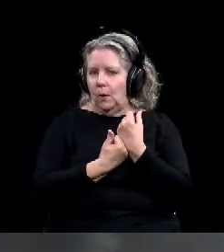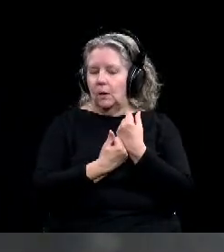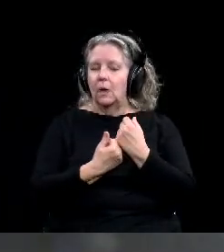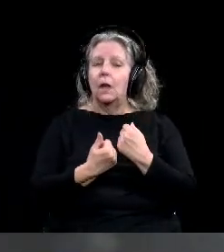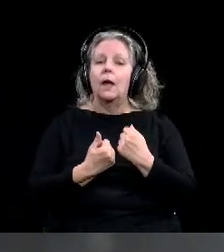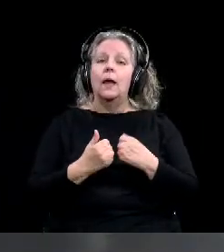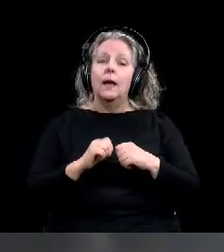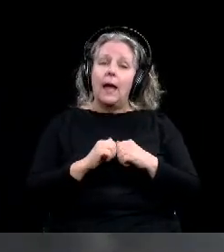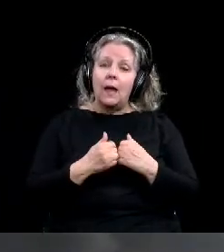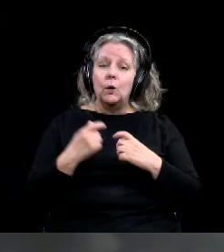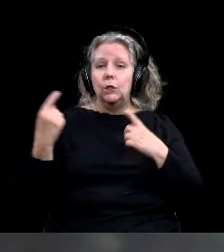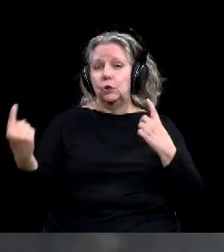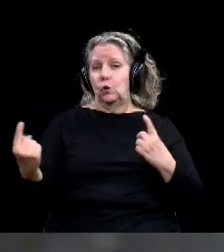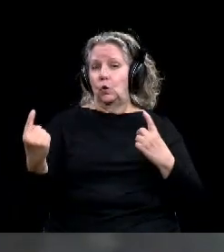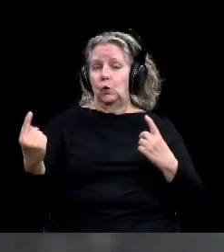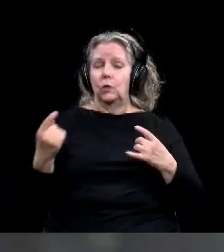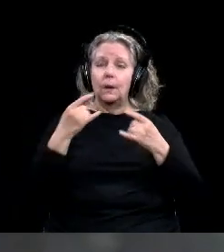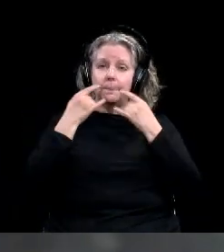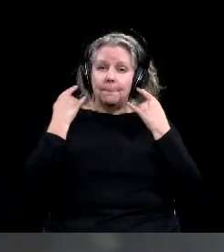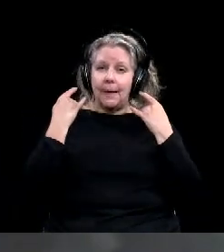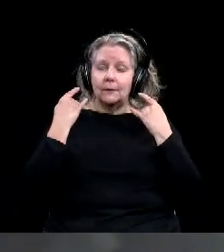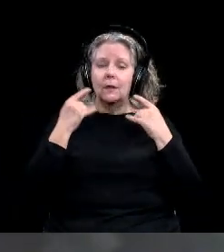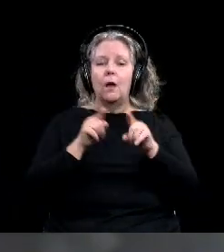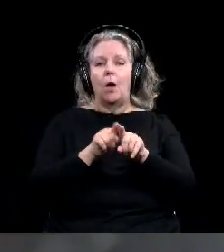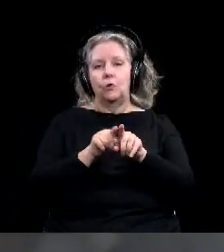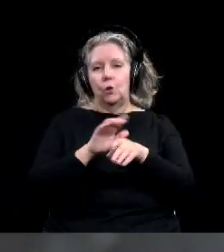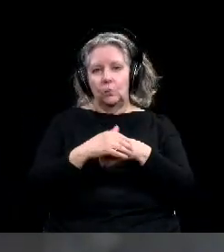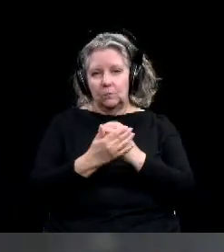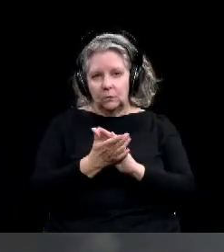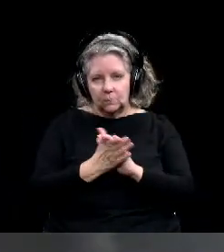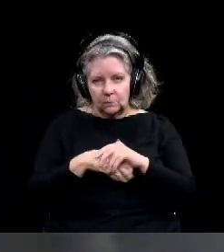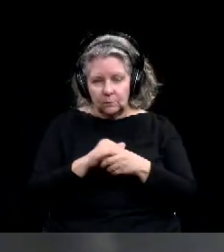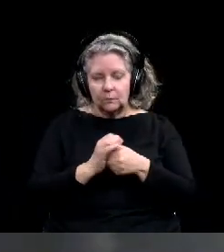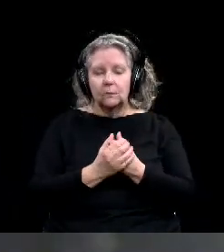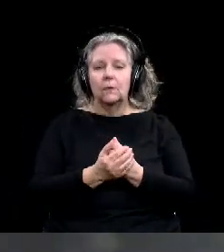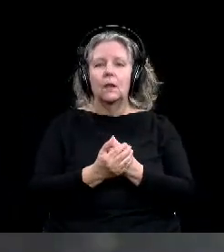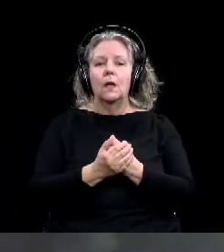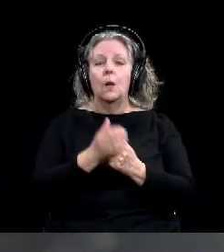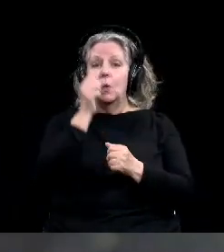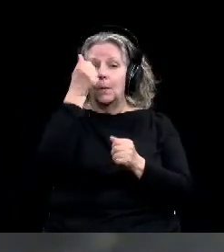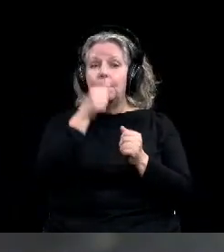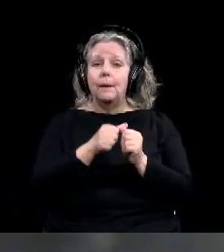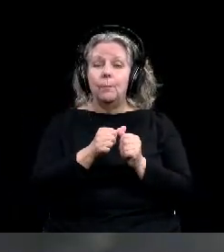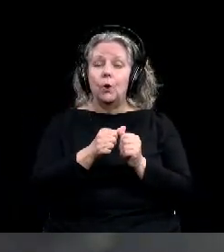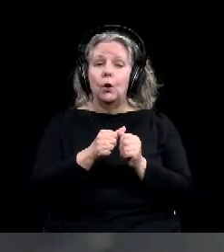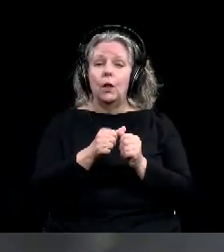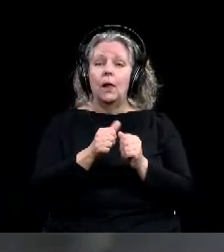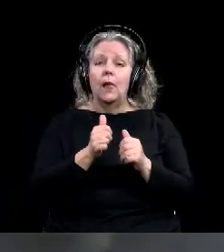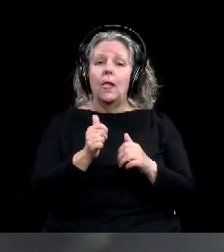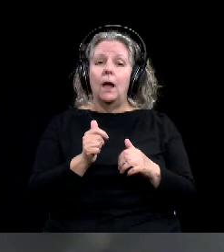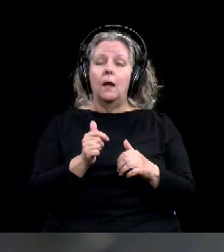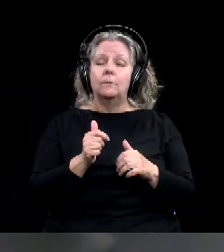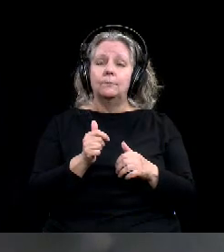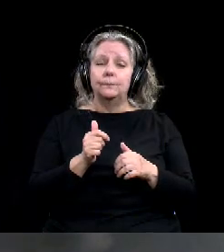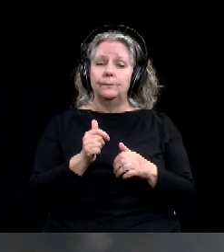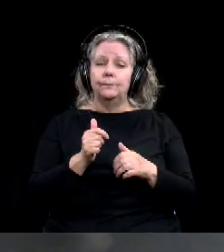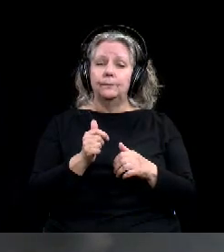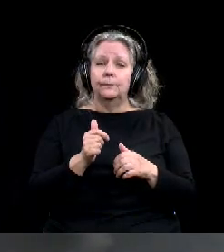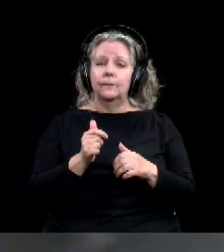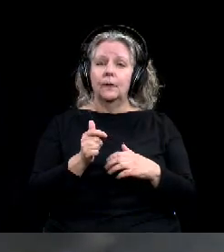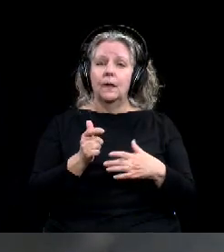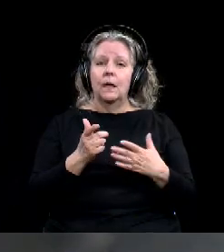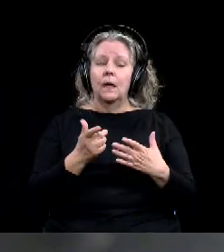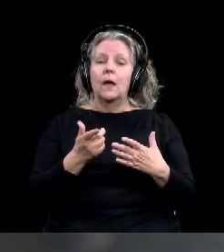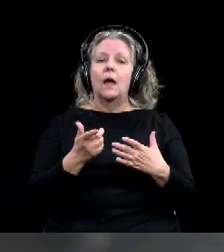hygiene. Remember, in the coming week, you have a Super Bowl event. Please continue that through this